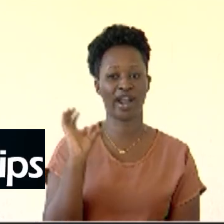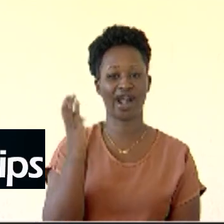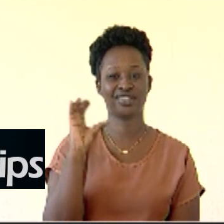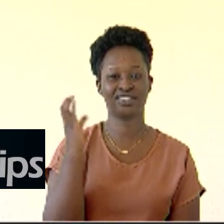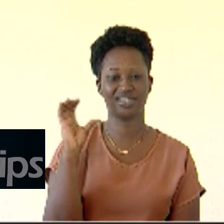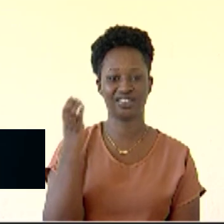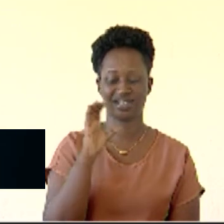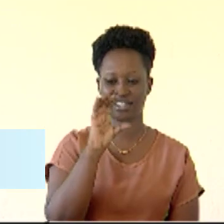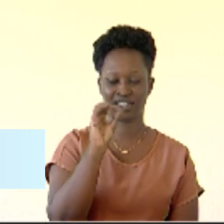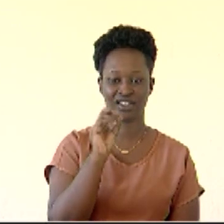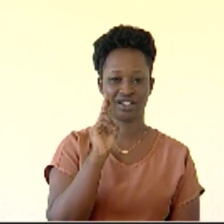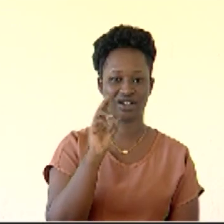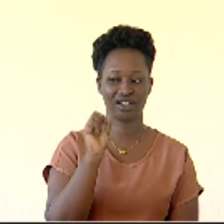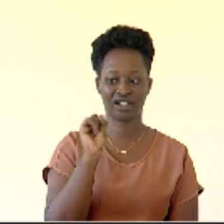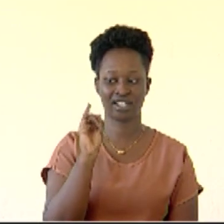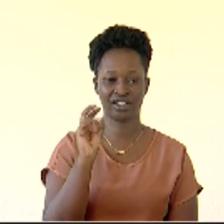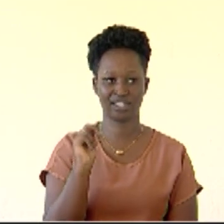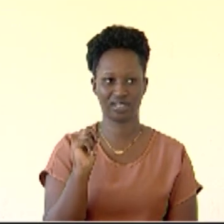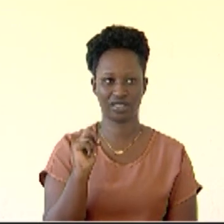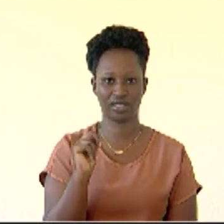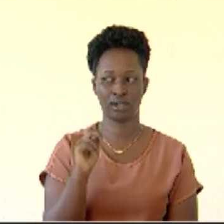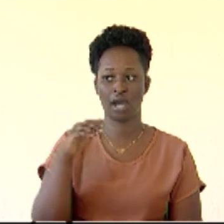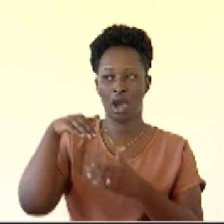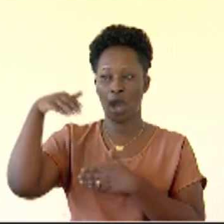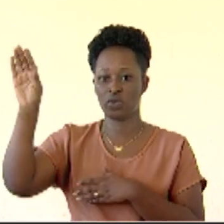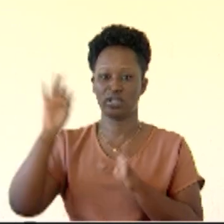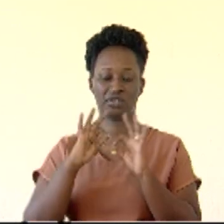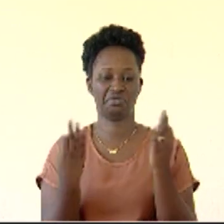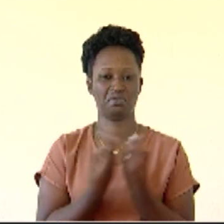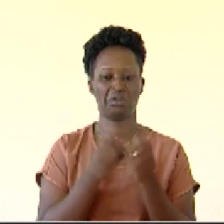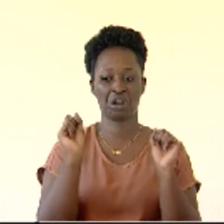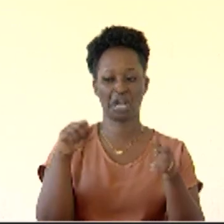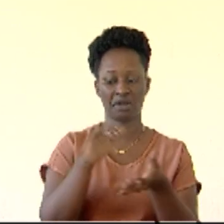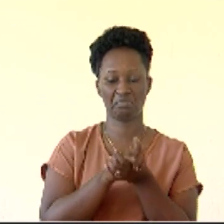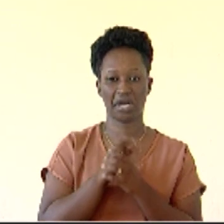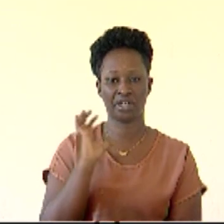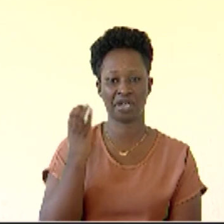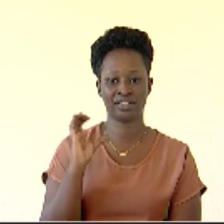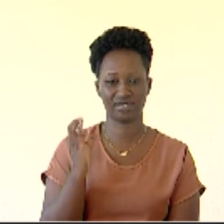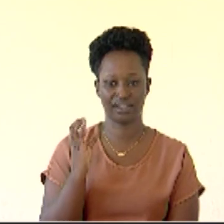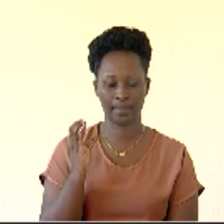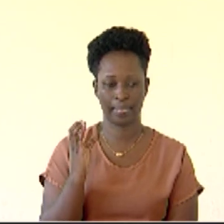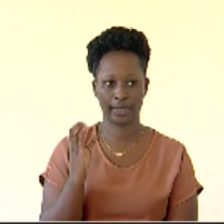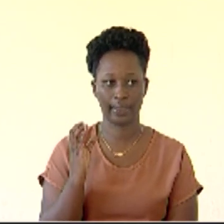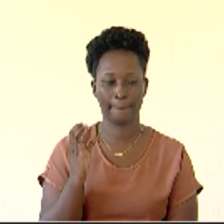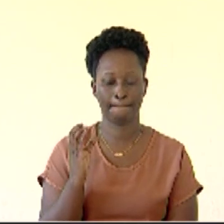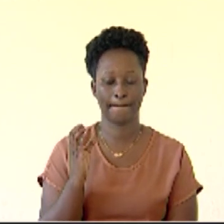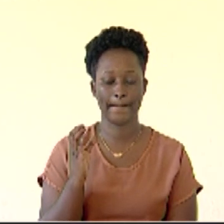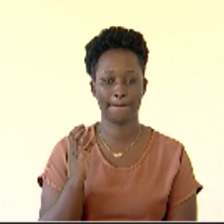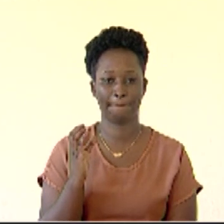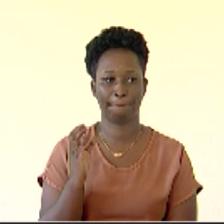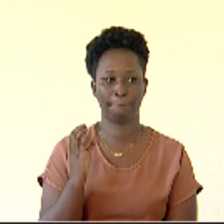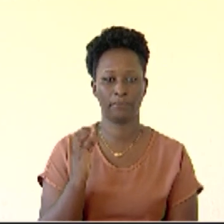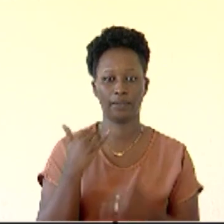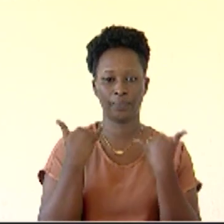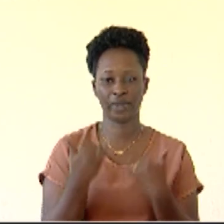cousins which are distant from you. They are outside of your family cycles. All right? So